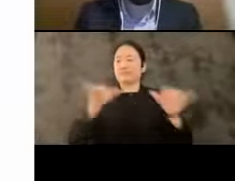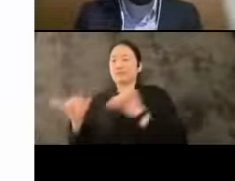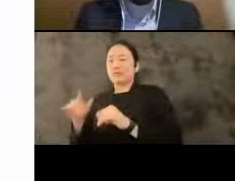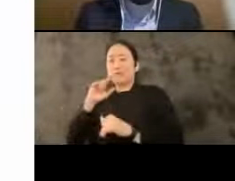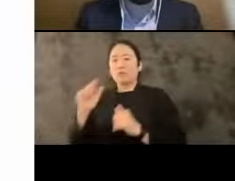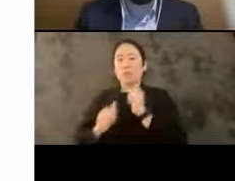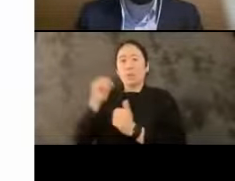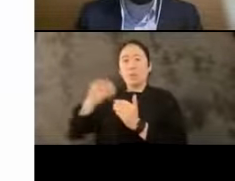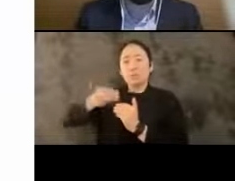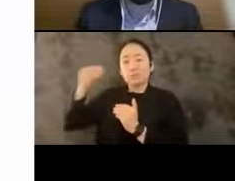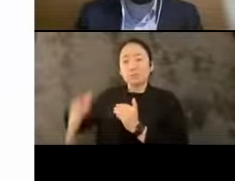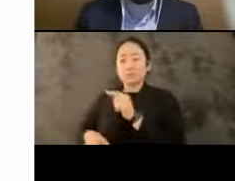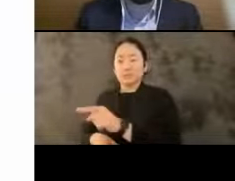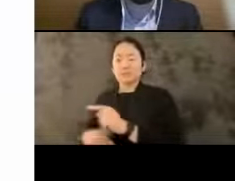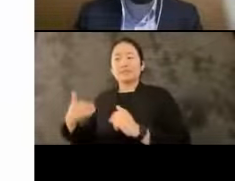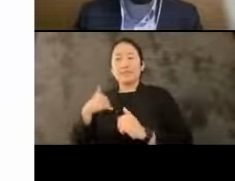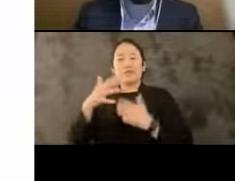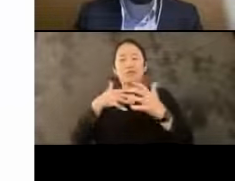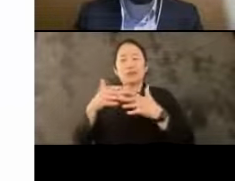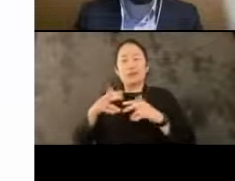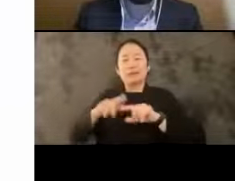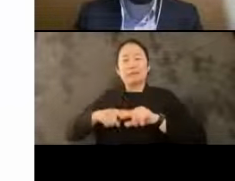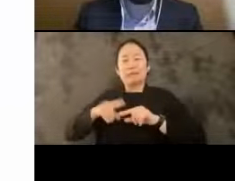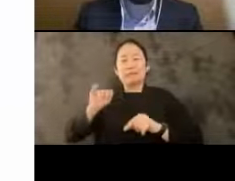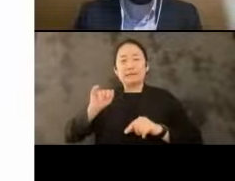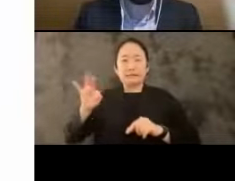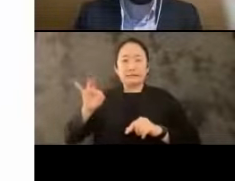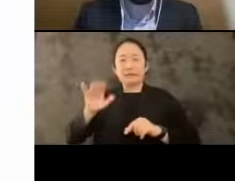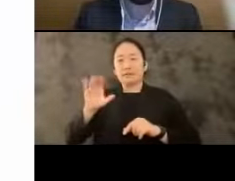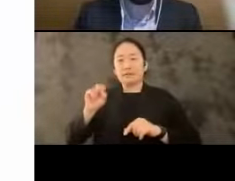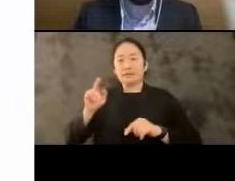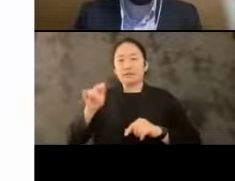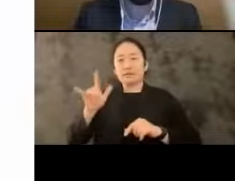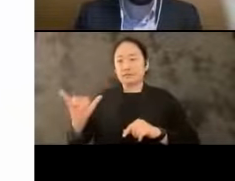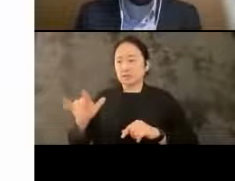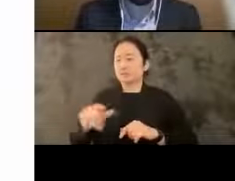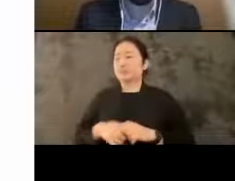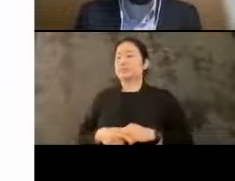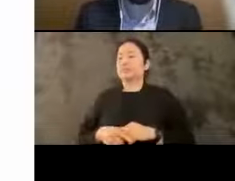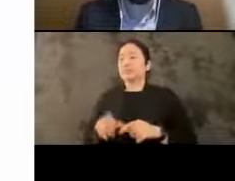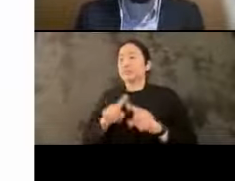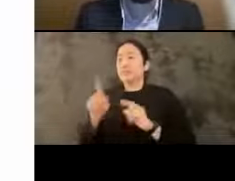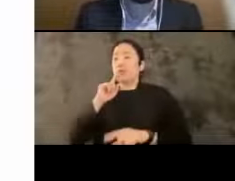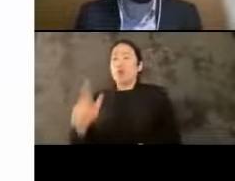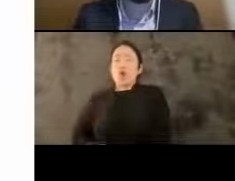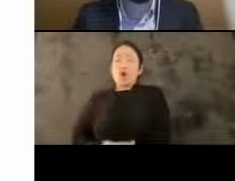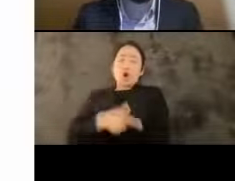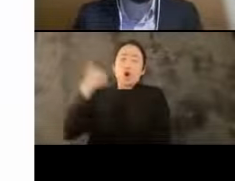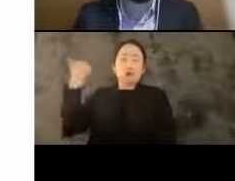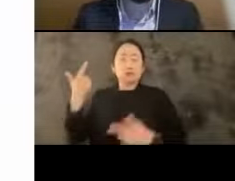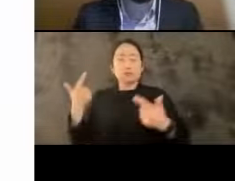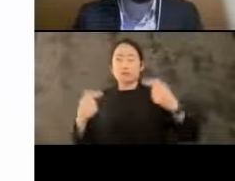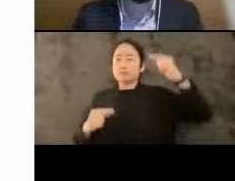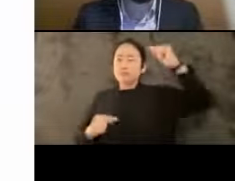do have that contingency there too. But the high cost option was for the longest route of the options, which is